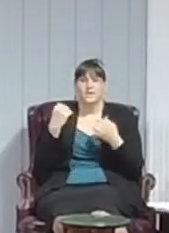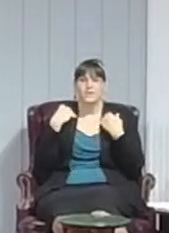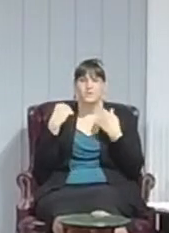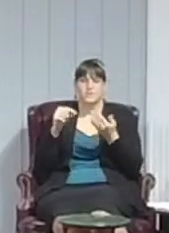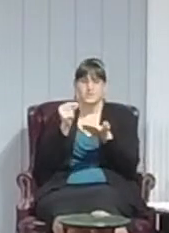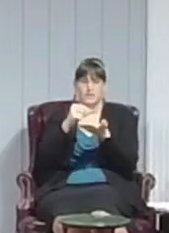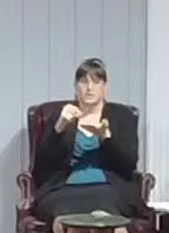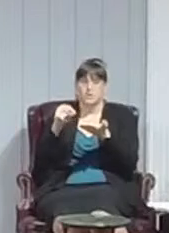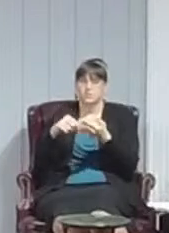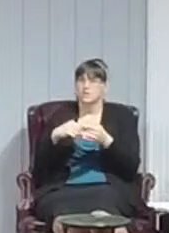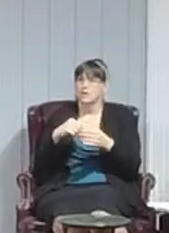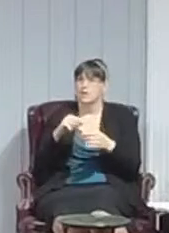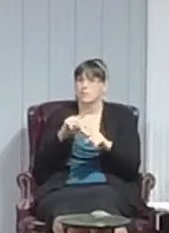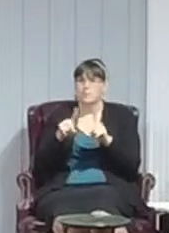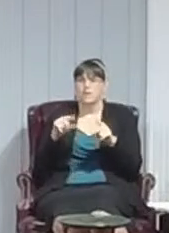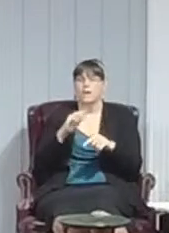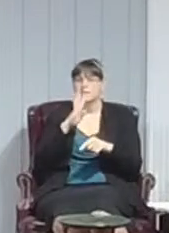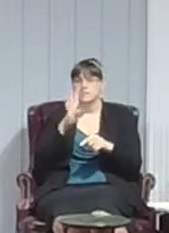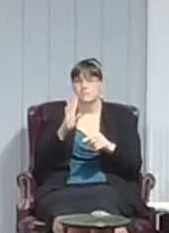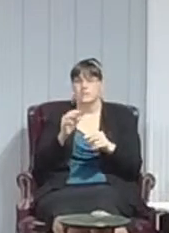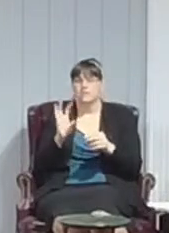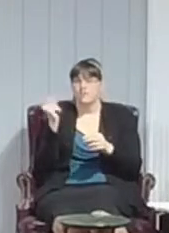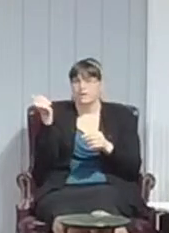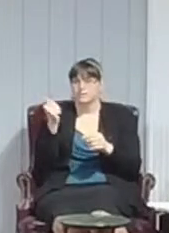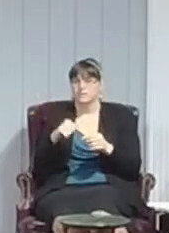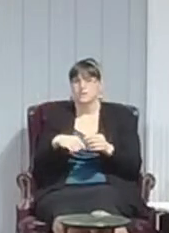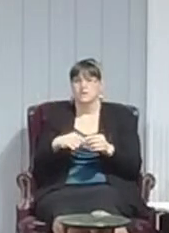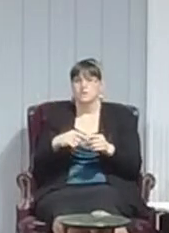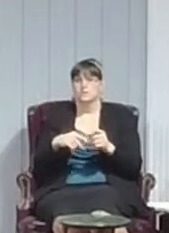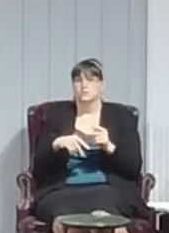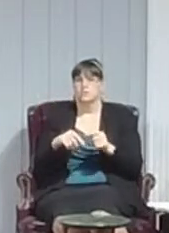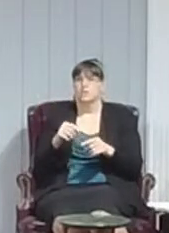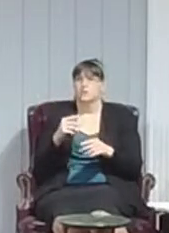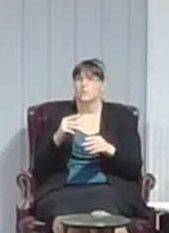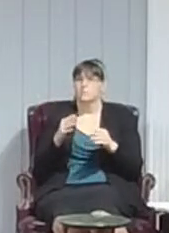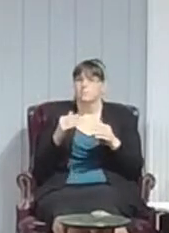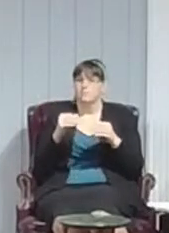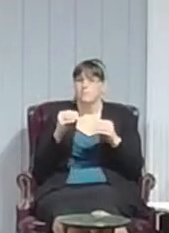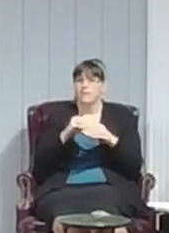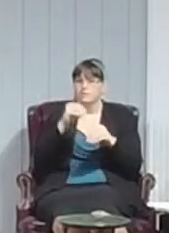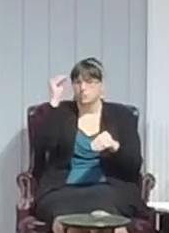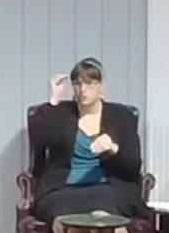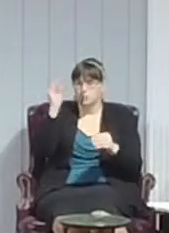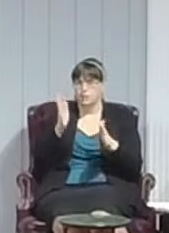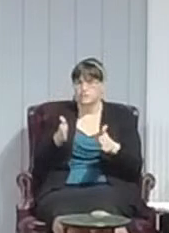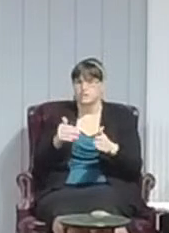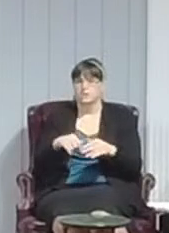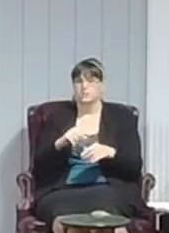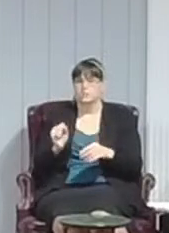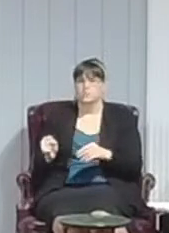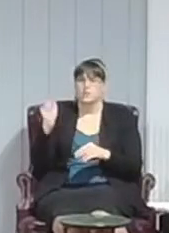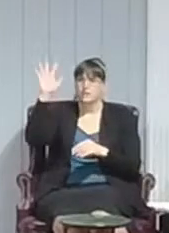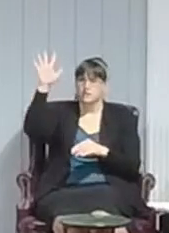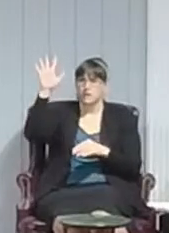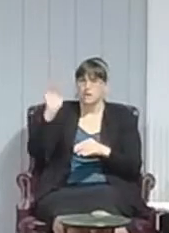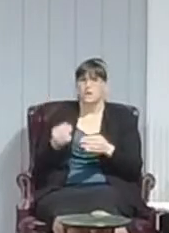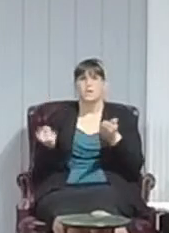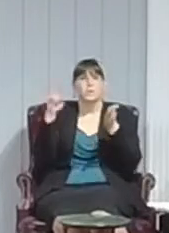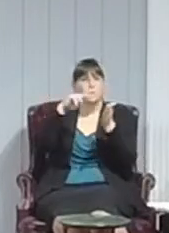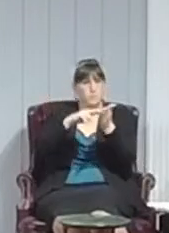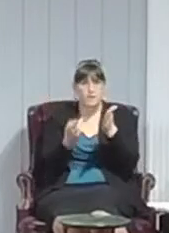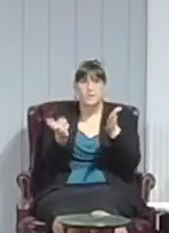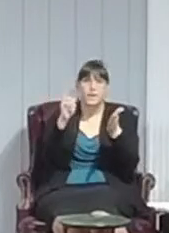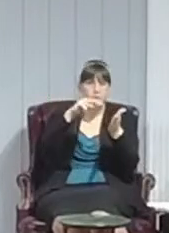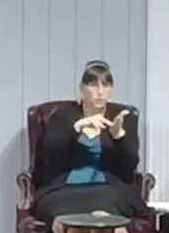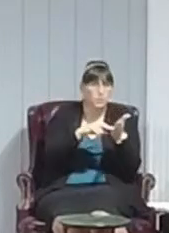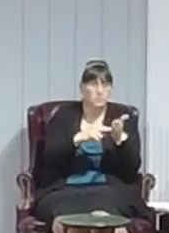come up and they'd say, you need to repeat yourself, raise your hand. And because I prepare a lot of stuff, so they'd raise their hand, could you repeat that? No, I cannot